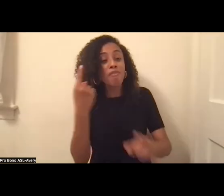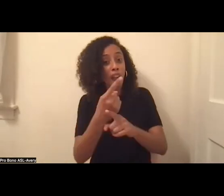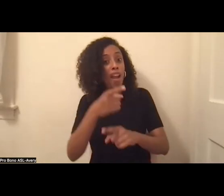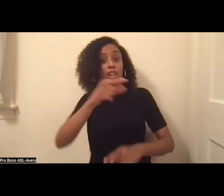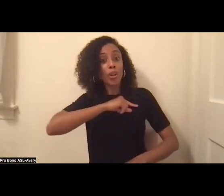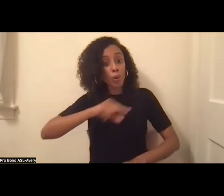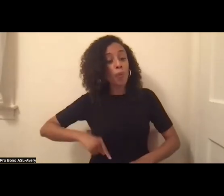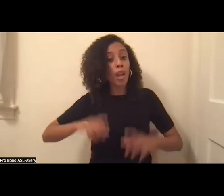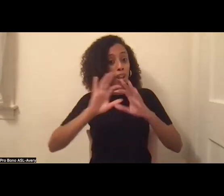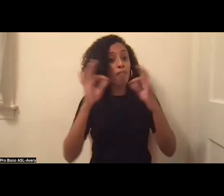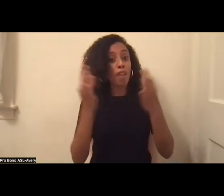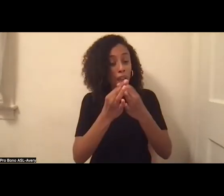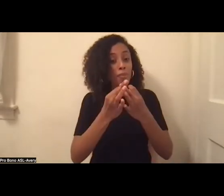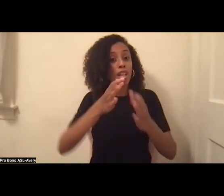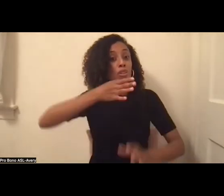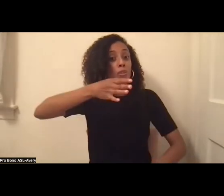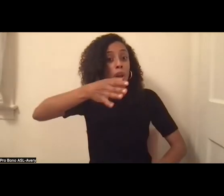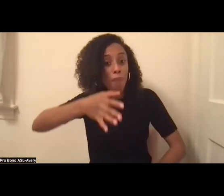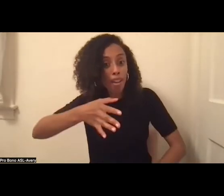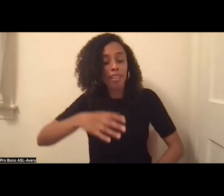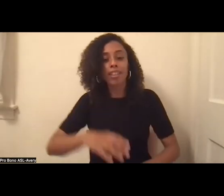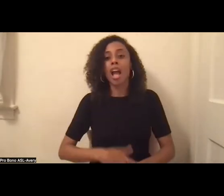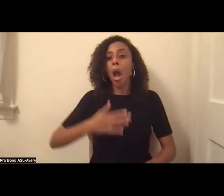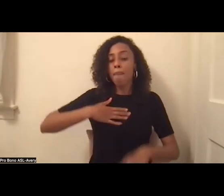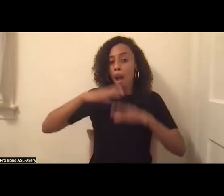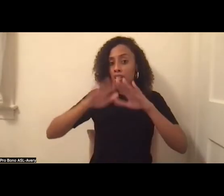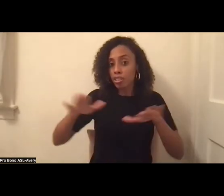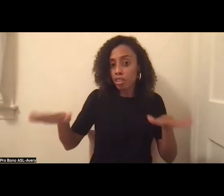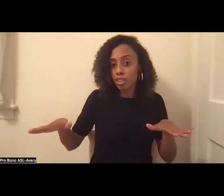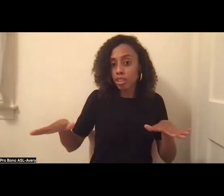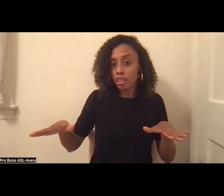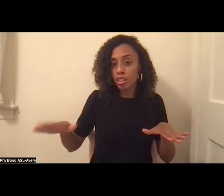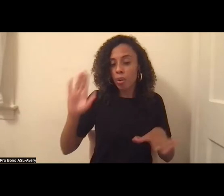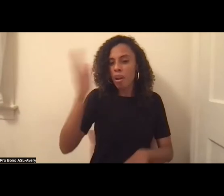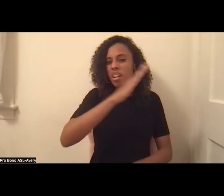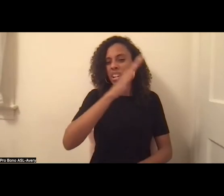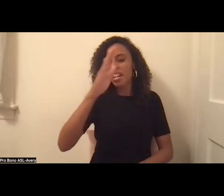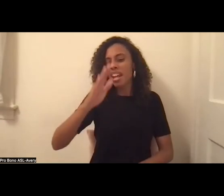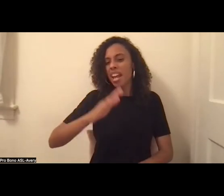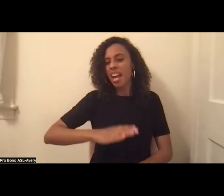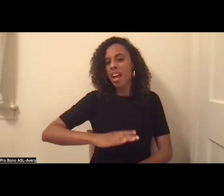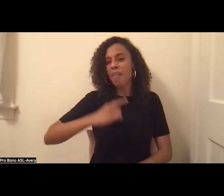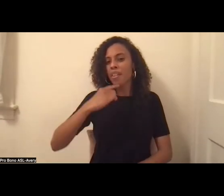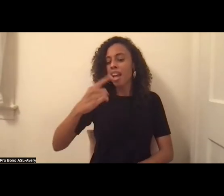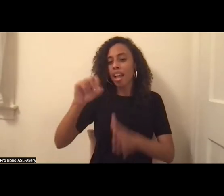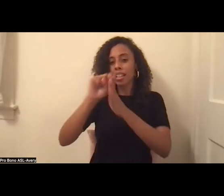the family is the grandmother. My children will never tell on me to the state, but they will tell on